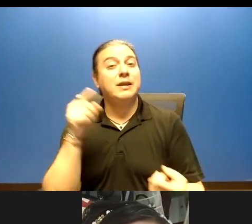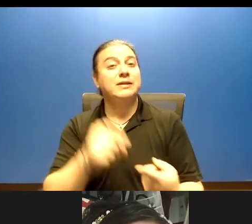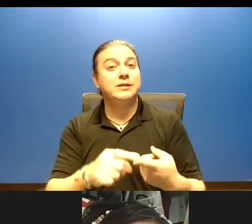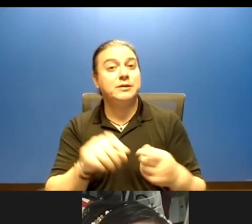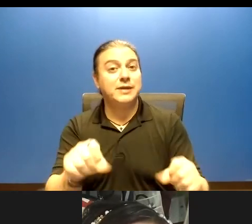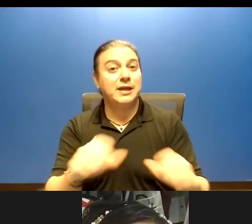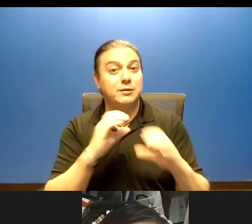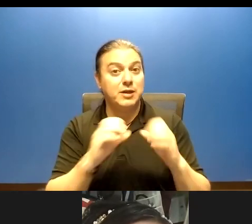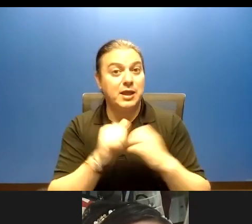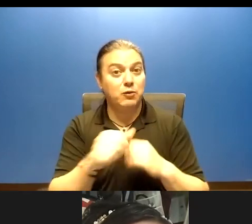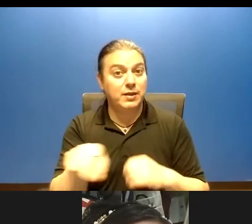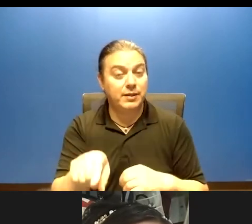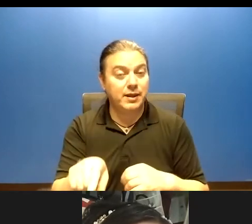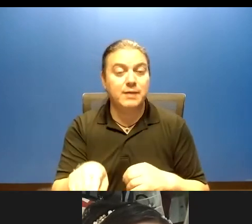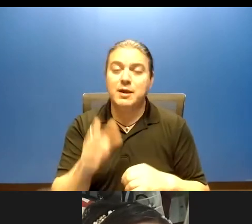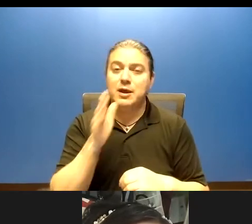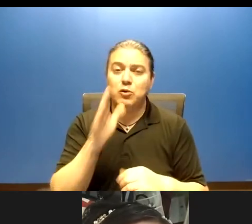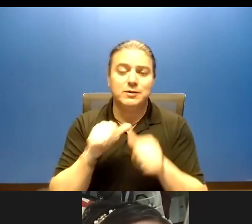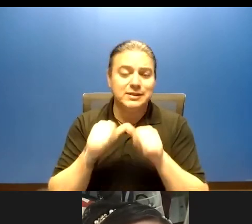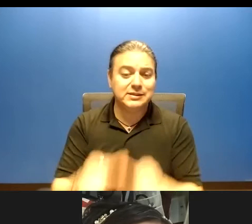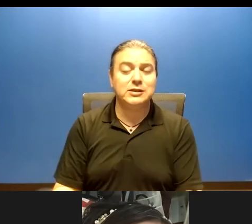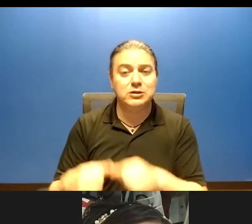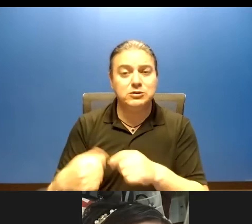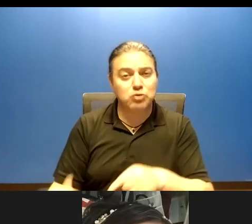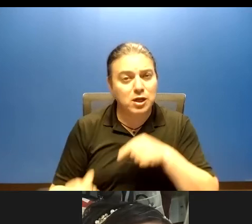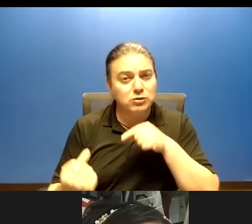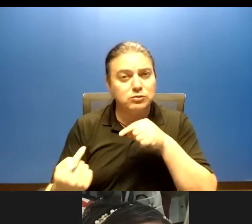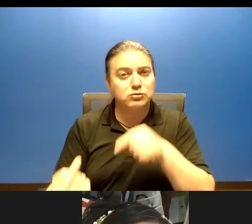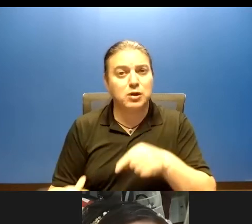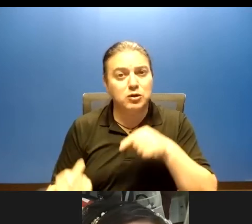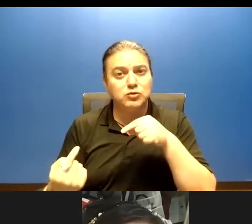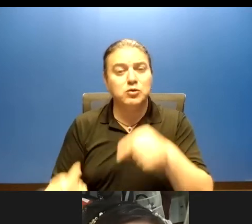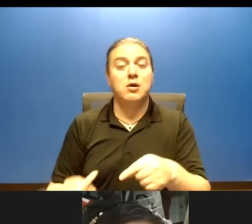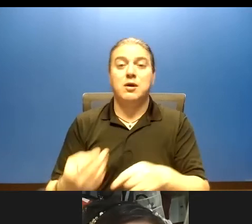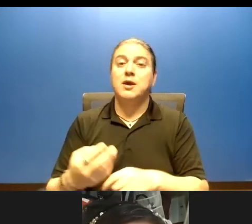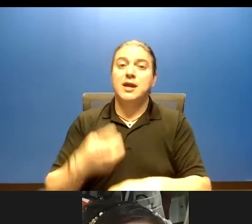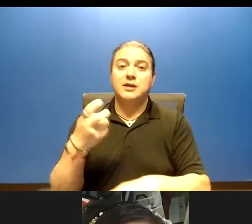to keep being a struggle and just making it harder for both parties,